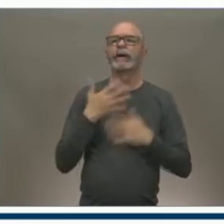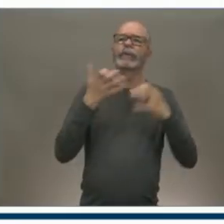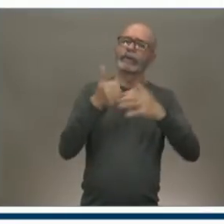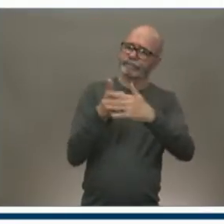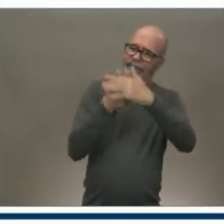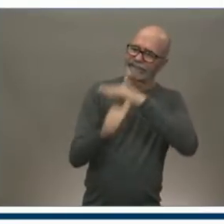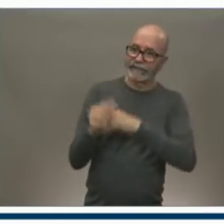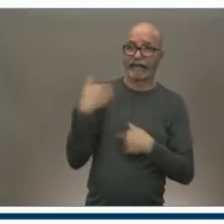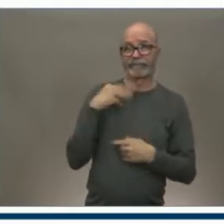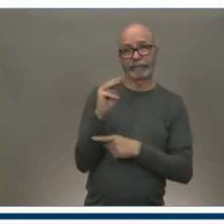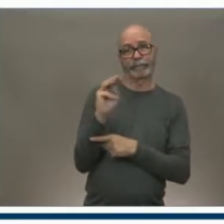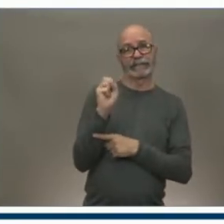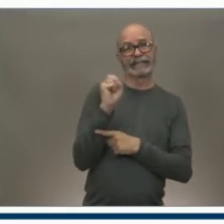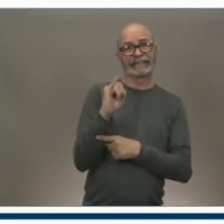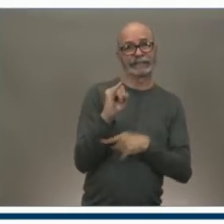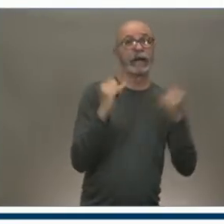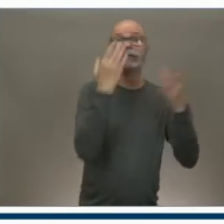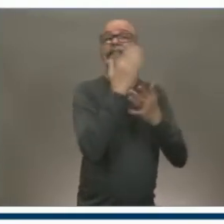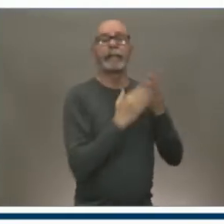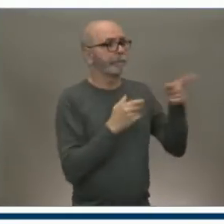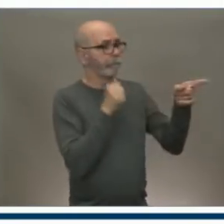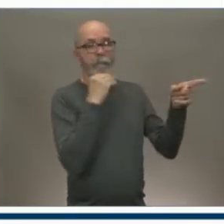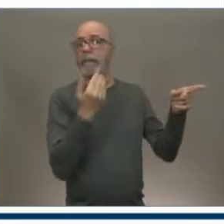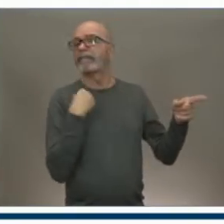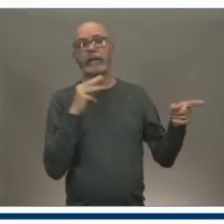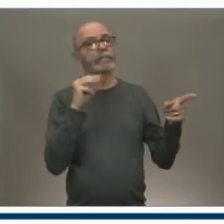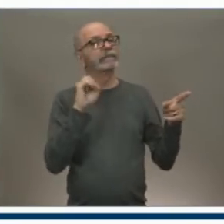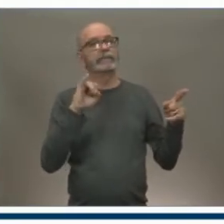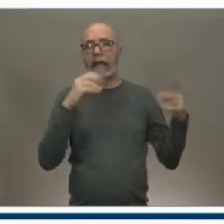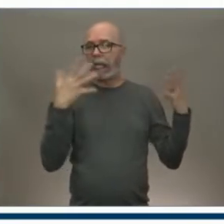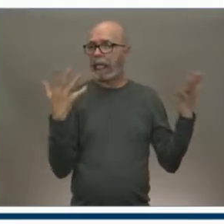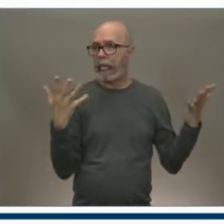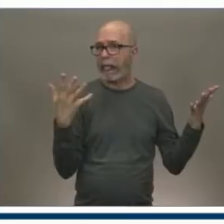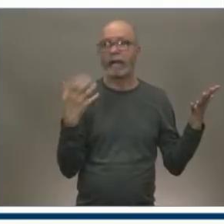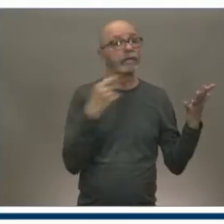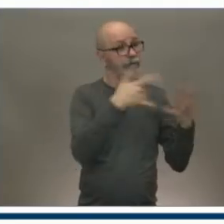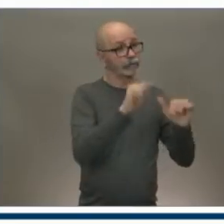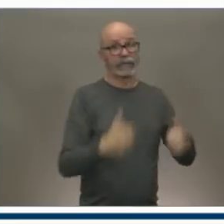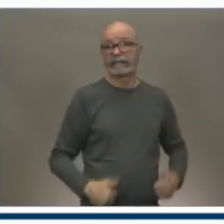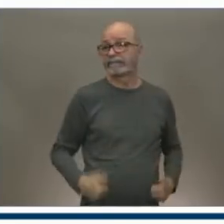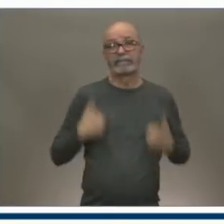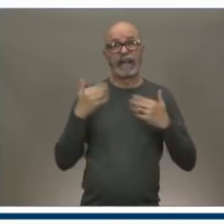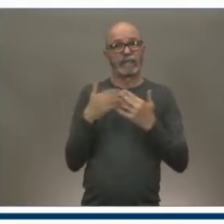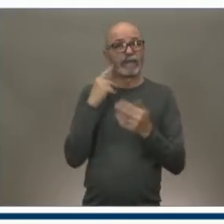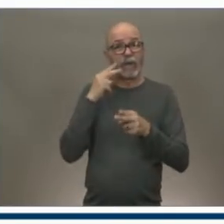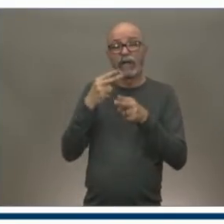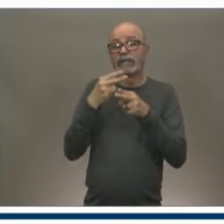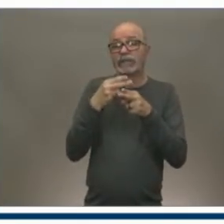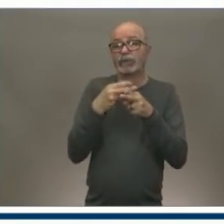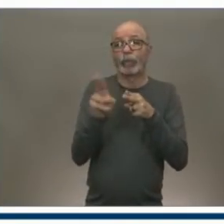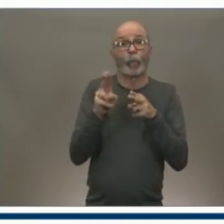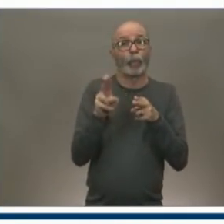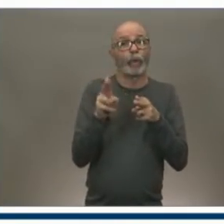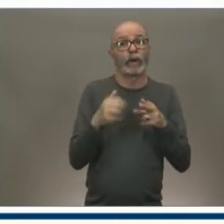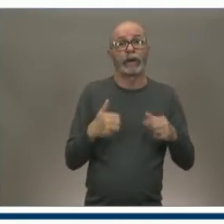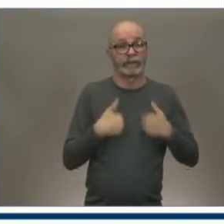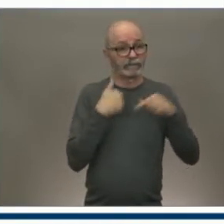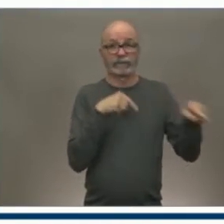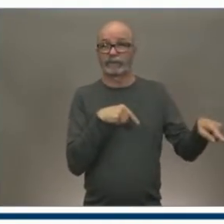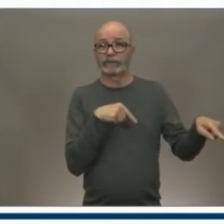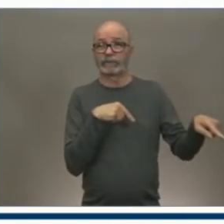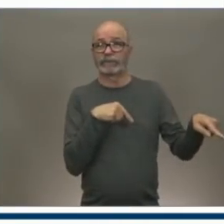has an MSI card, so we're looking for different ways. But if they're here, even as a temporary student, they are at risk